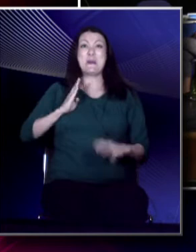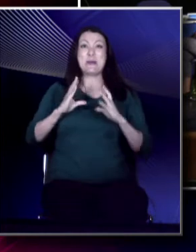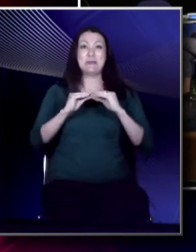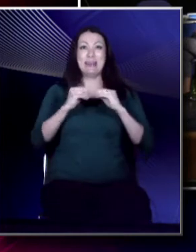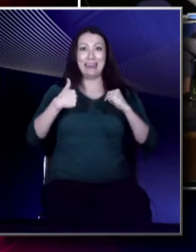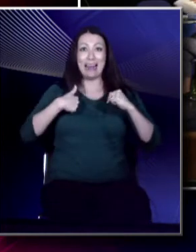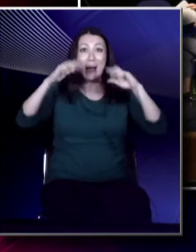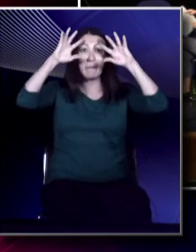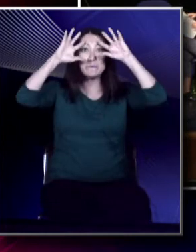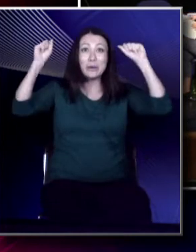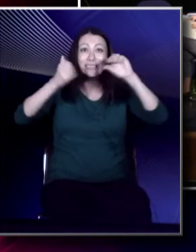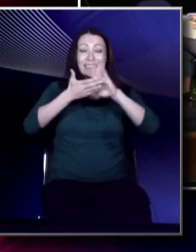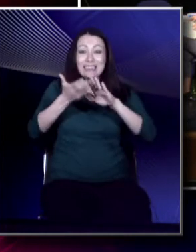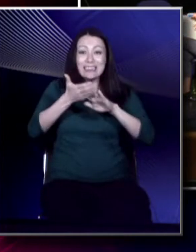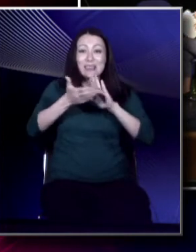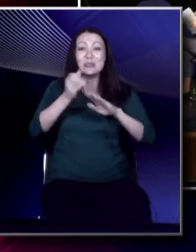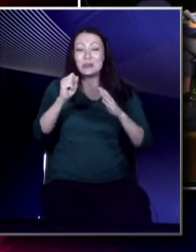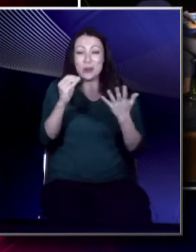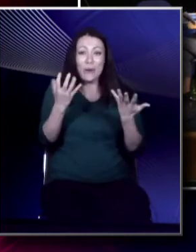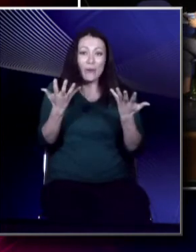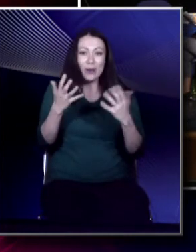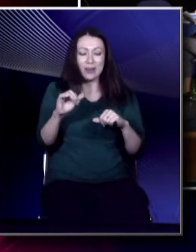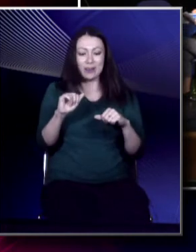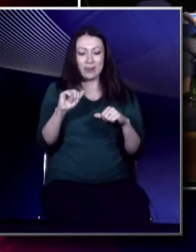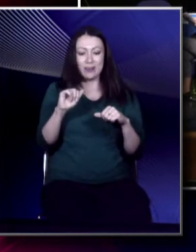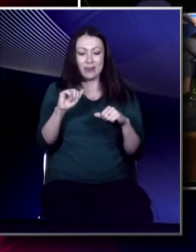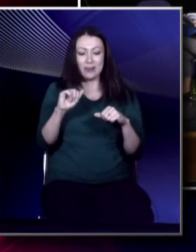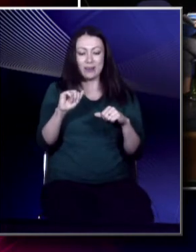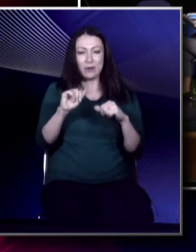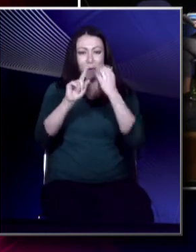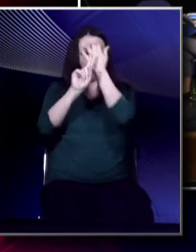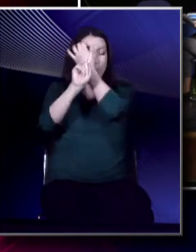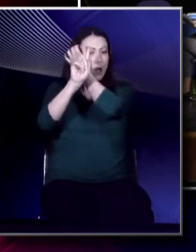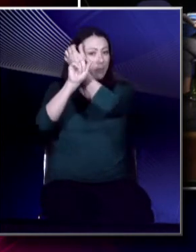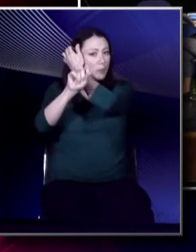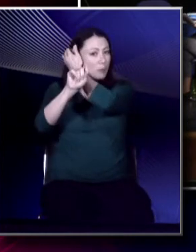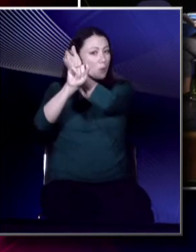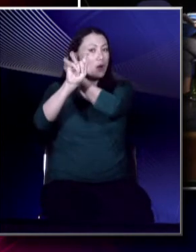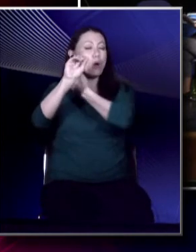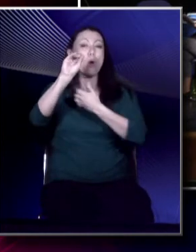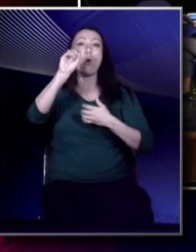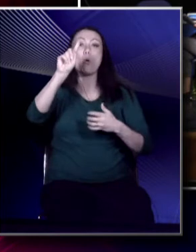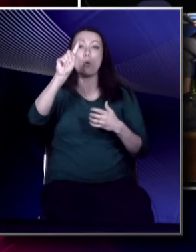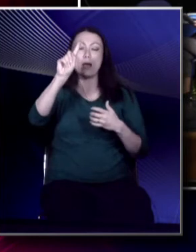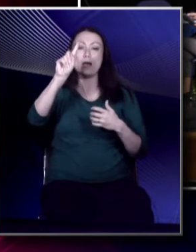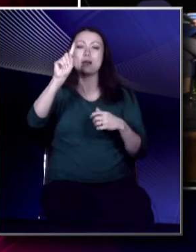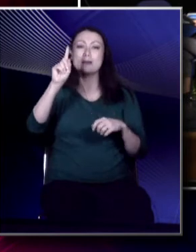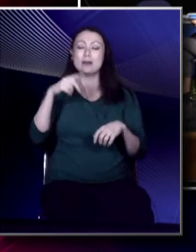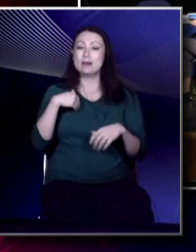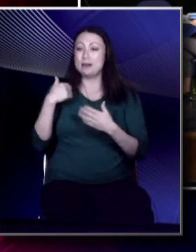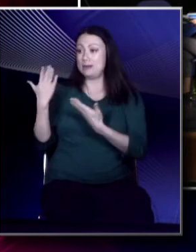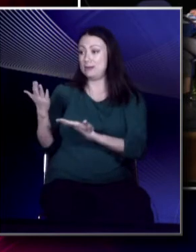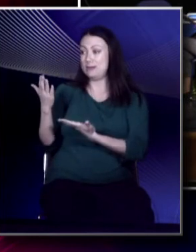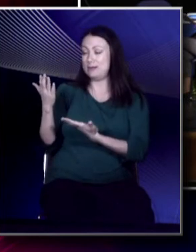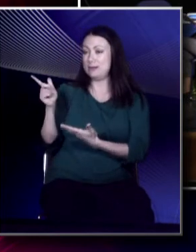we're going to kind of muscle through this. Item number 1.01, call to order. President Howard, but I'll have Lynn.